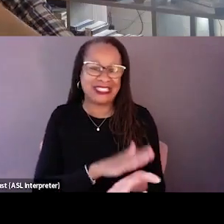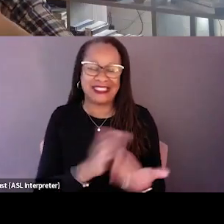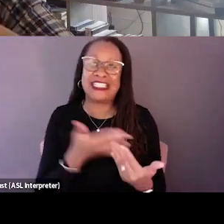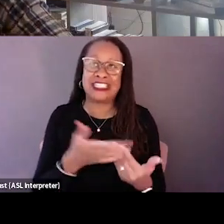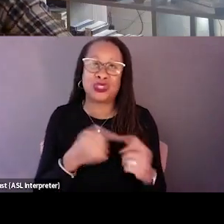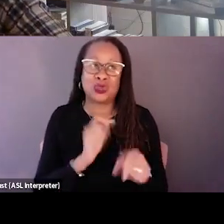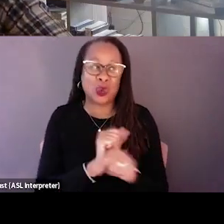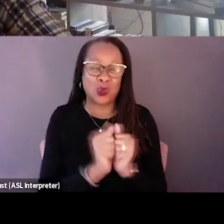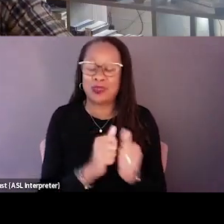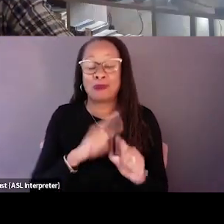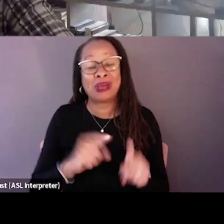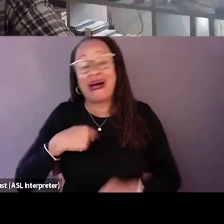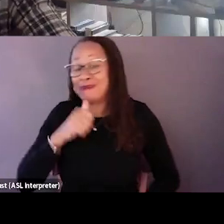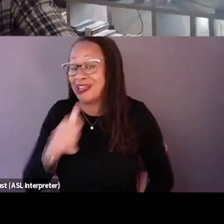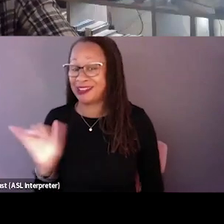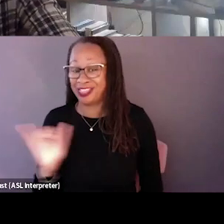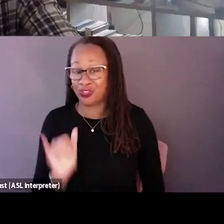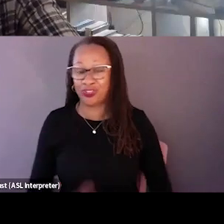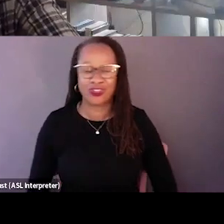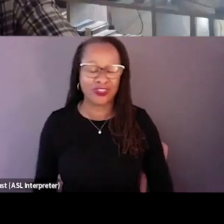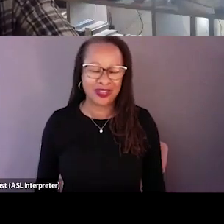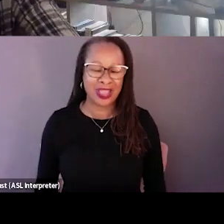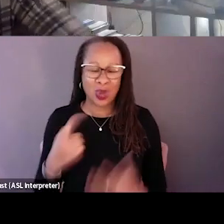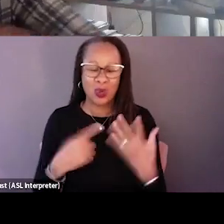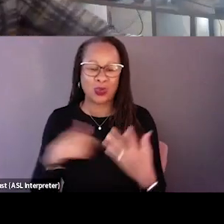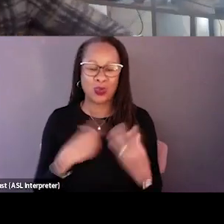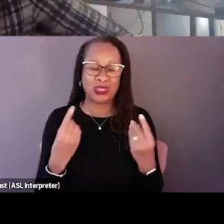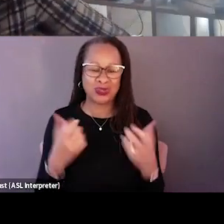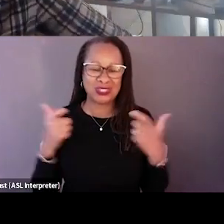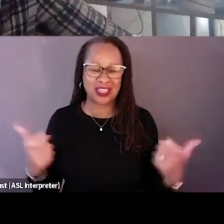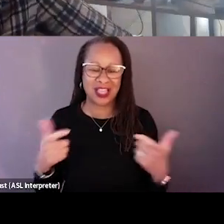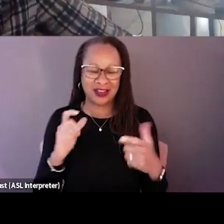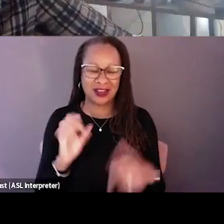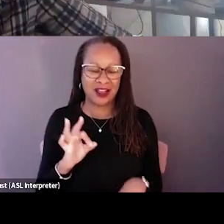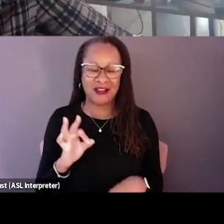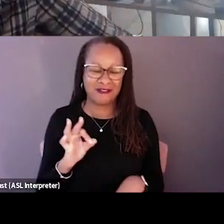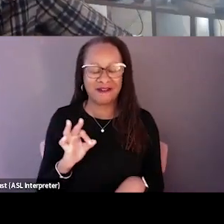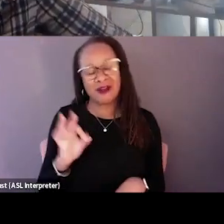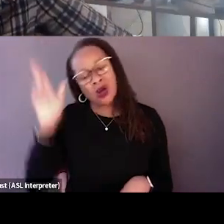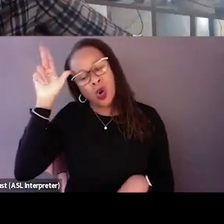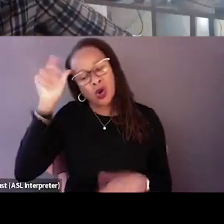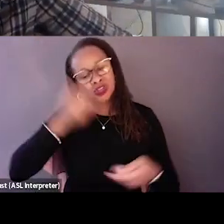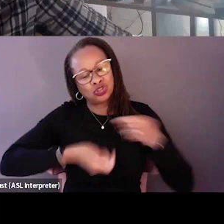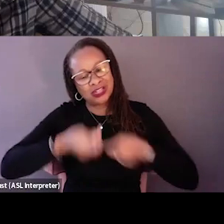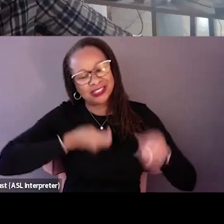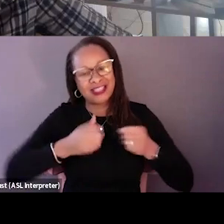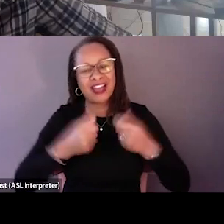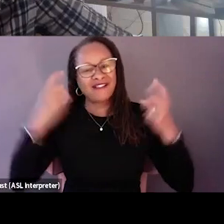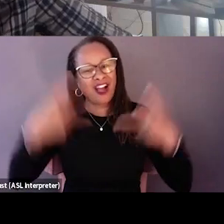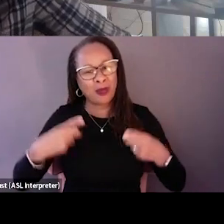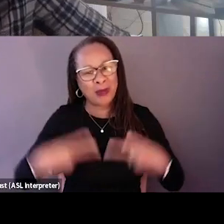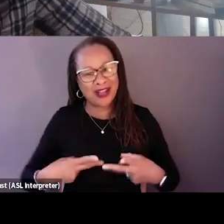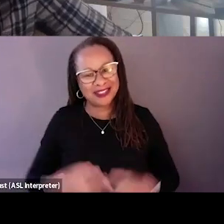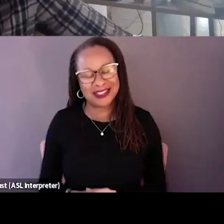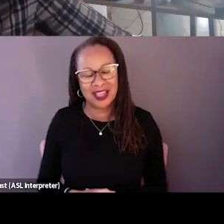neither am I. And so what we do is a lot of horse trading. It's a lot of compromise, and